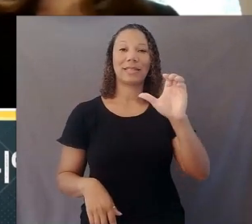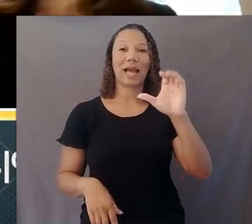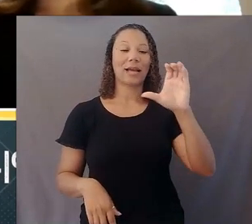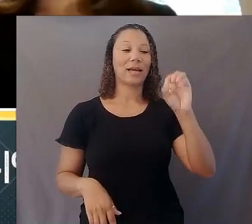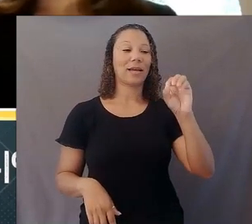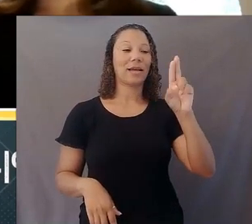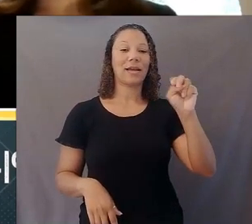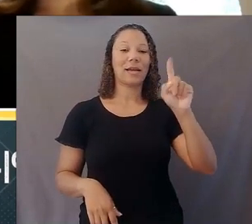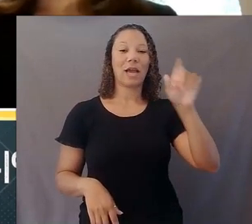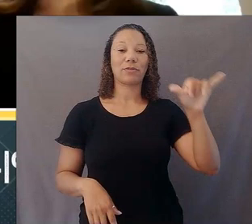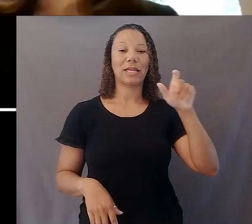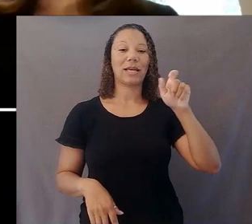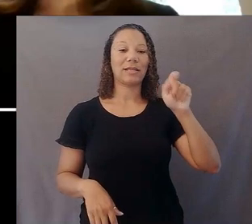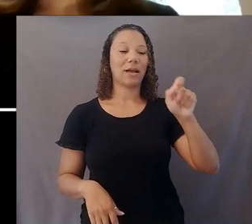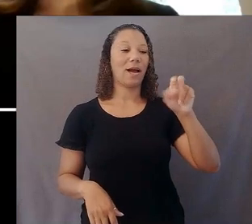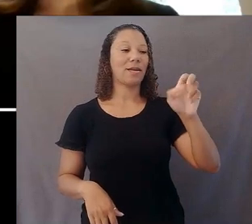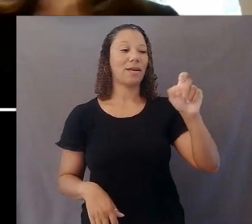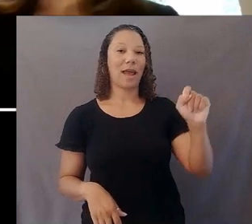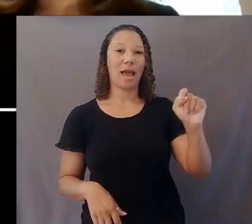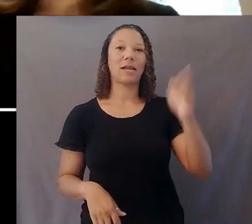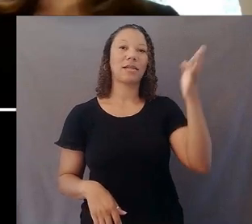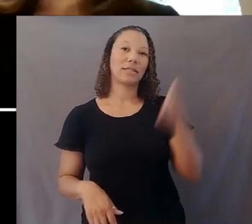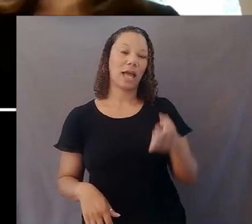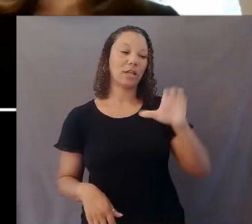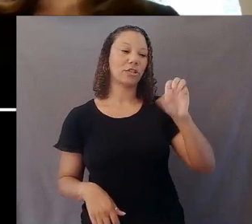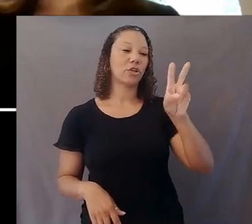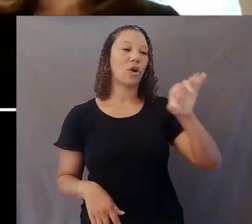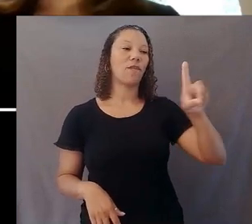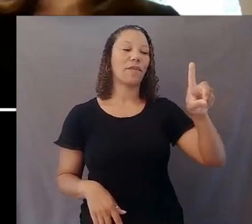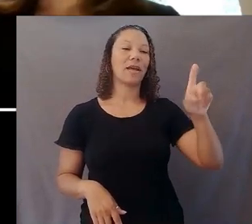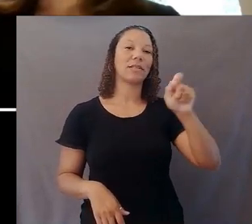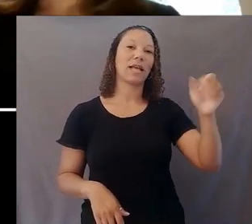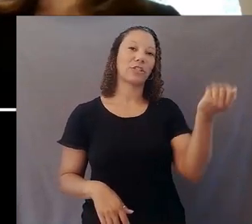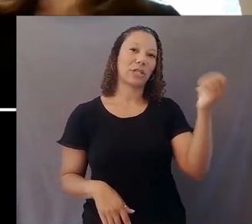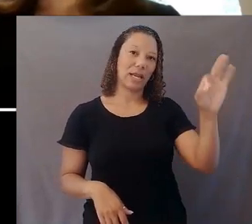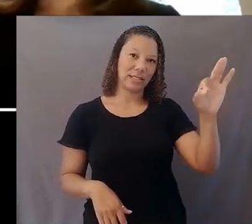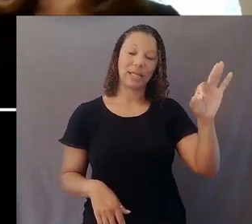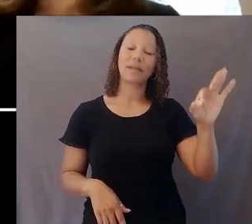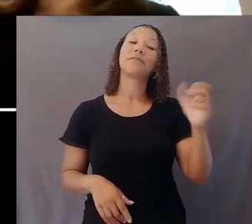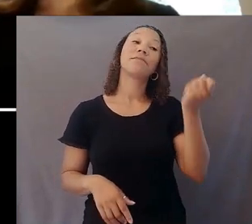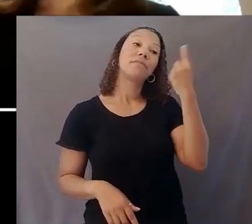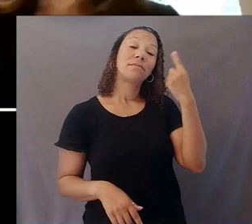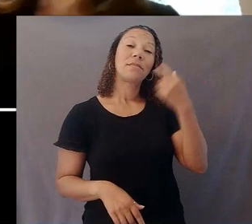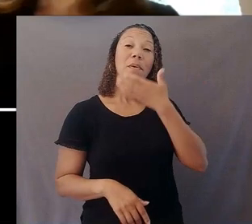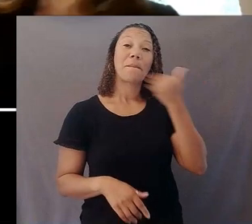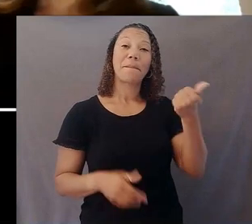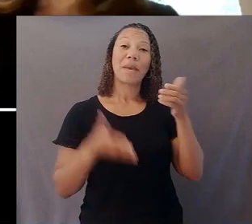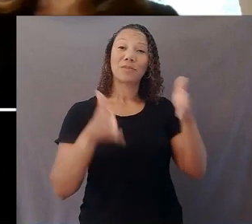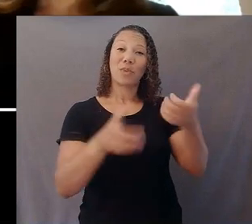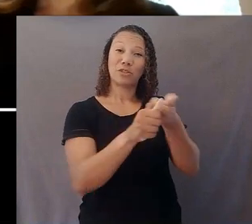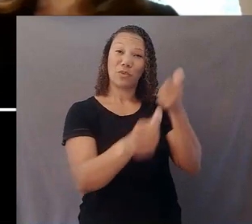saccounty.net/COVID-19. And Zanthi, as you're aware, the best defense against COVID-19 continues to be staying at home and